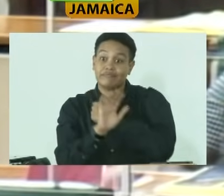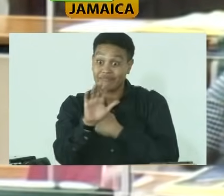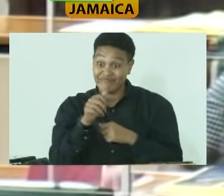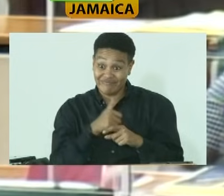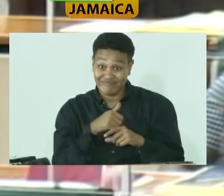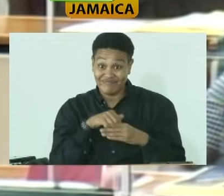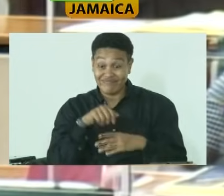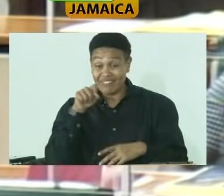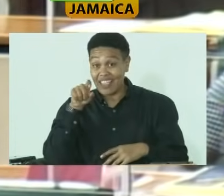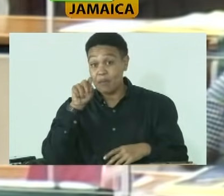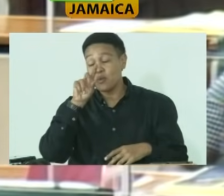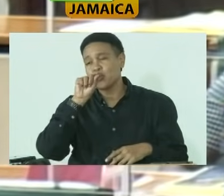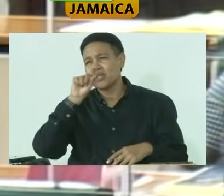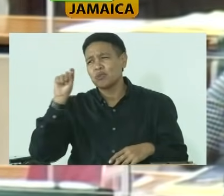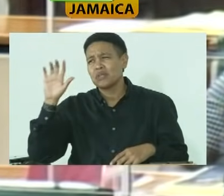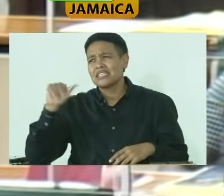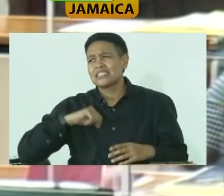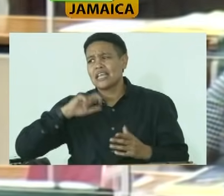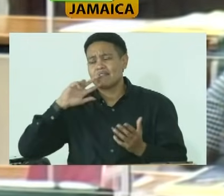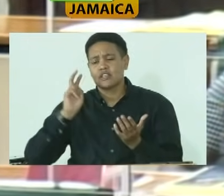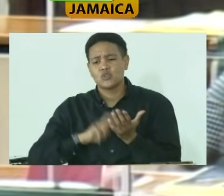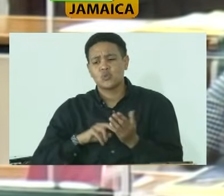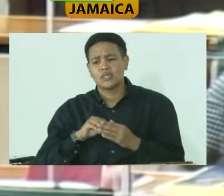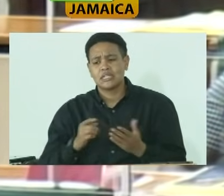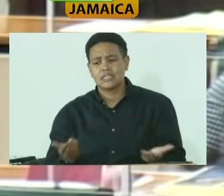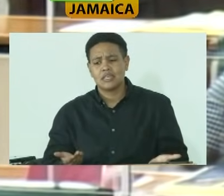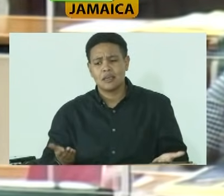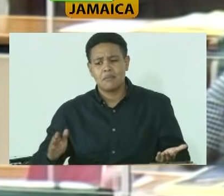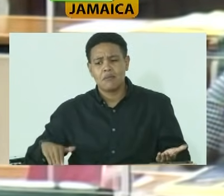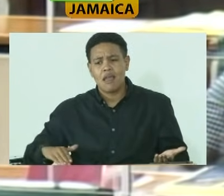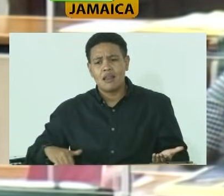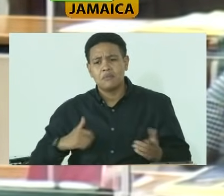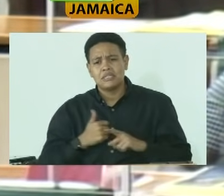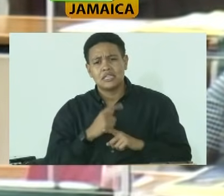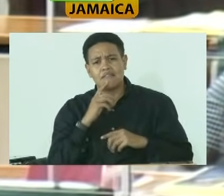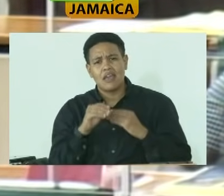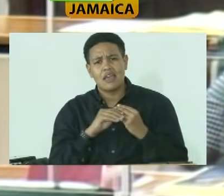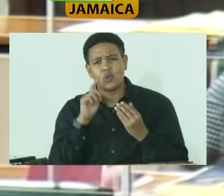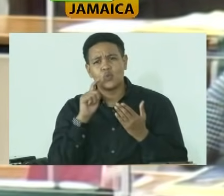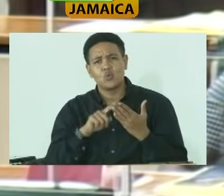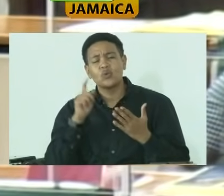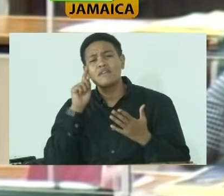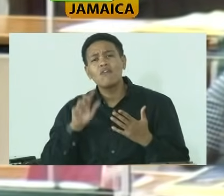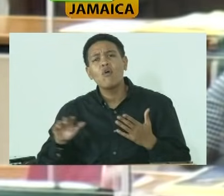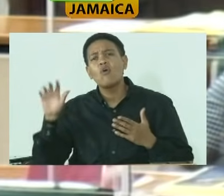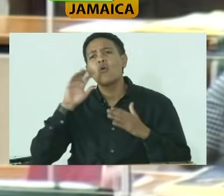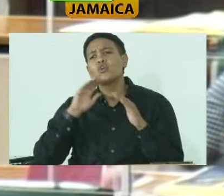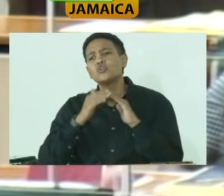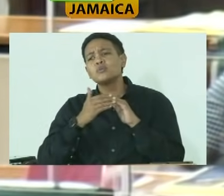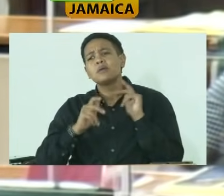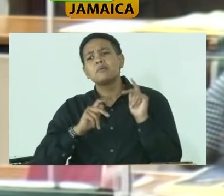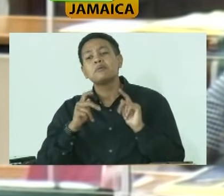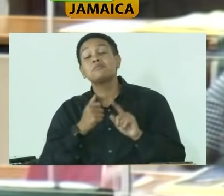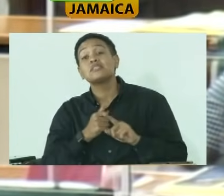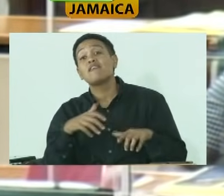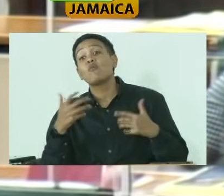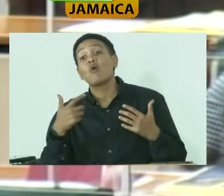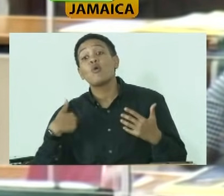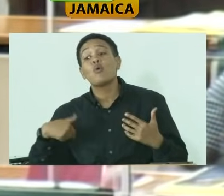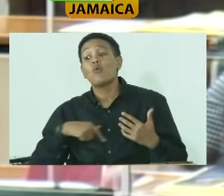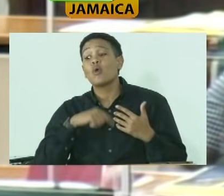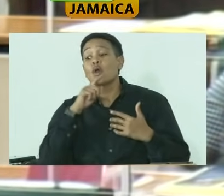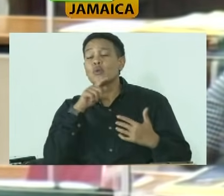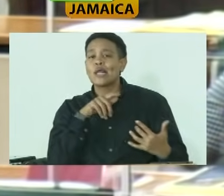In April 2020, I stood in this very house and noted for all Jamaicans that we are